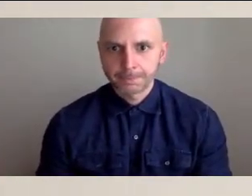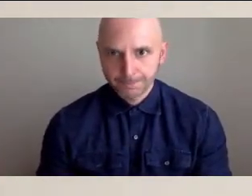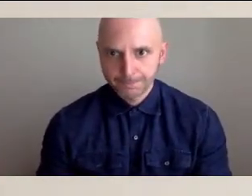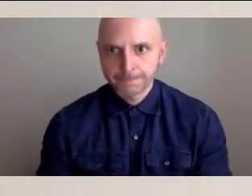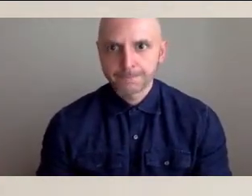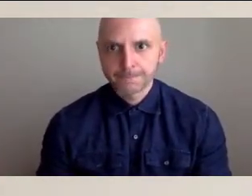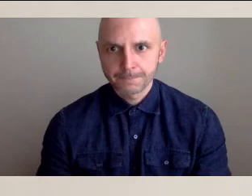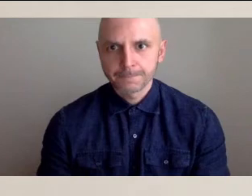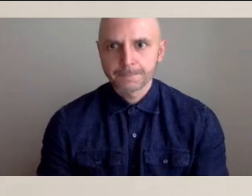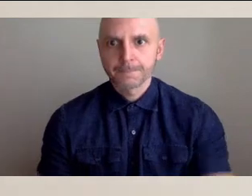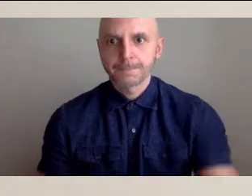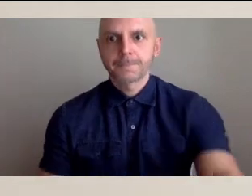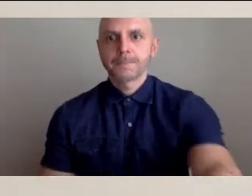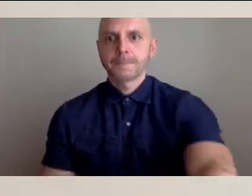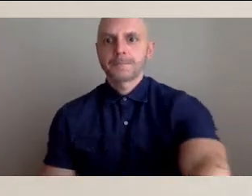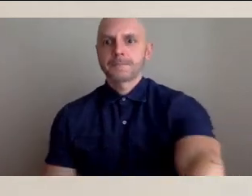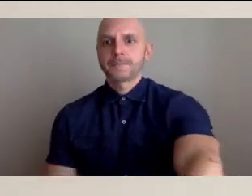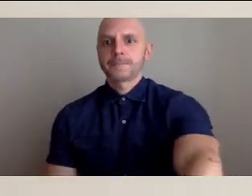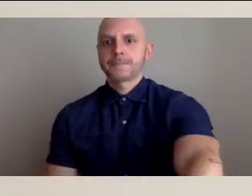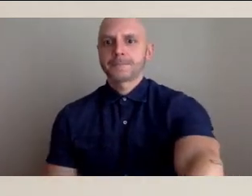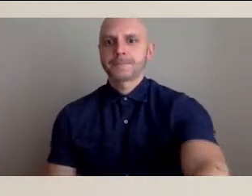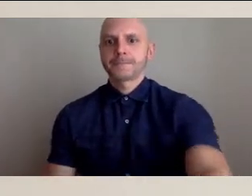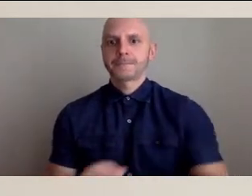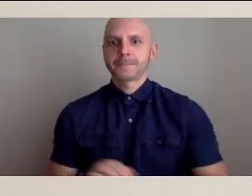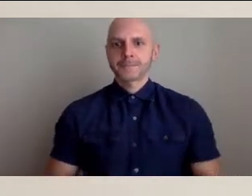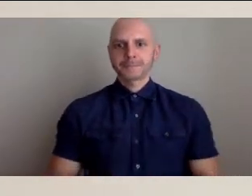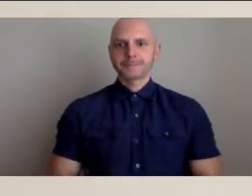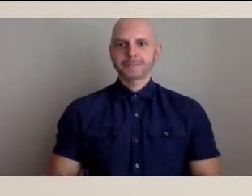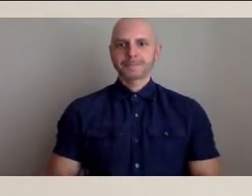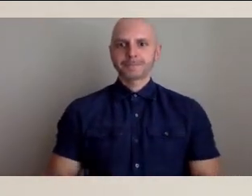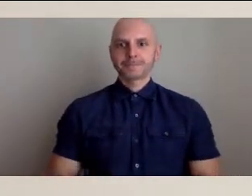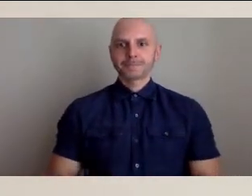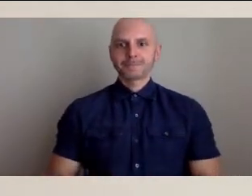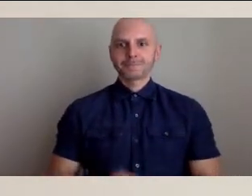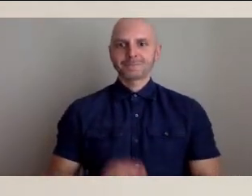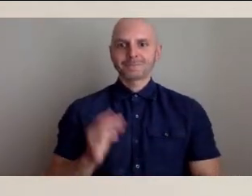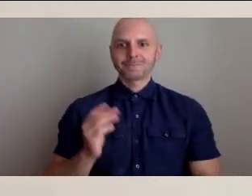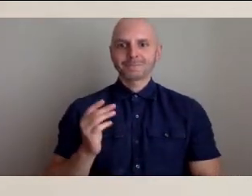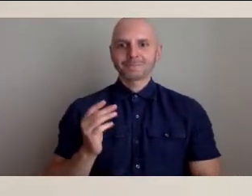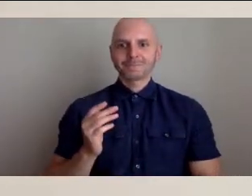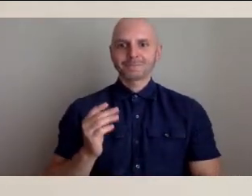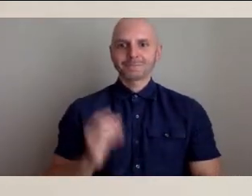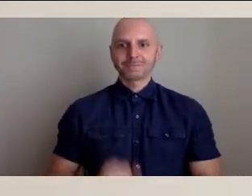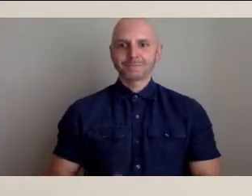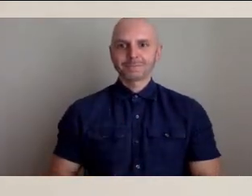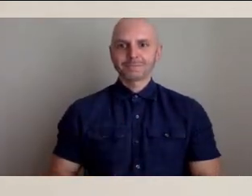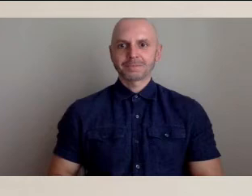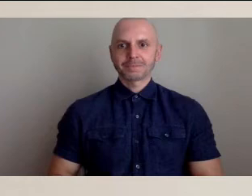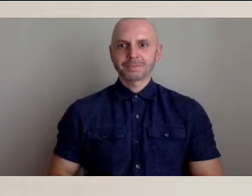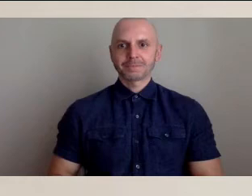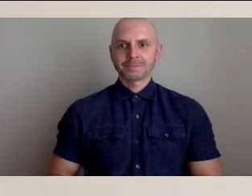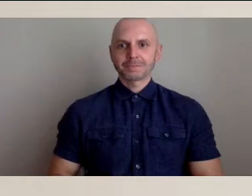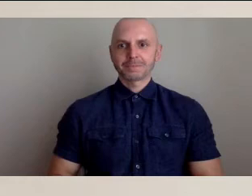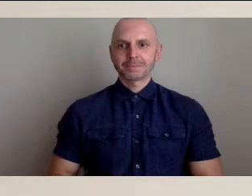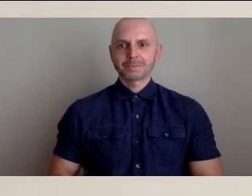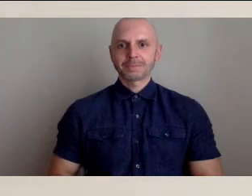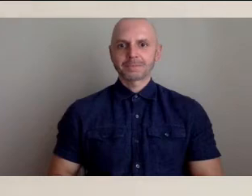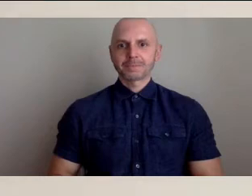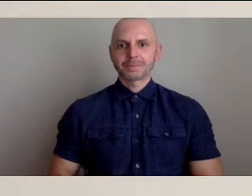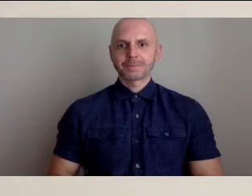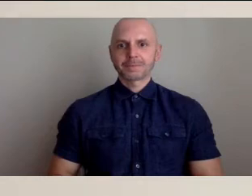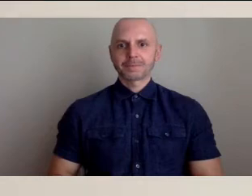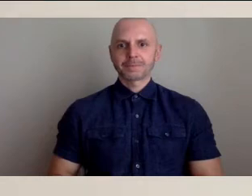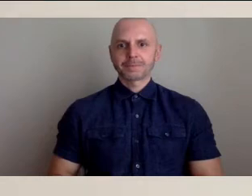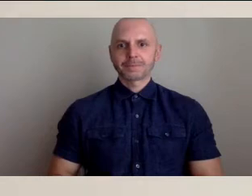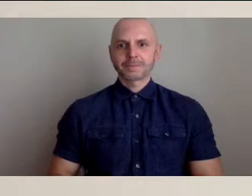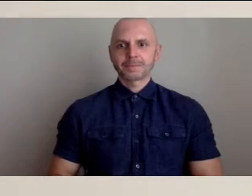Hi, thank you so much, Ross. As you mentioned, my name is Sarah Mohiuddin, and I am a 1L student. So I want to